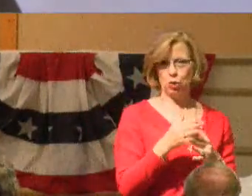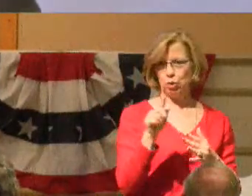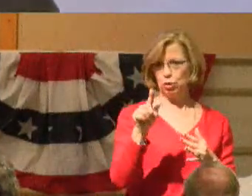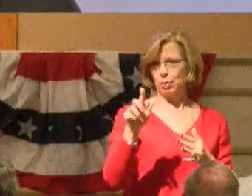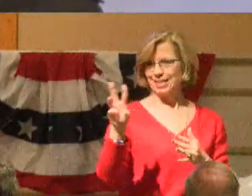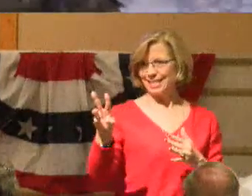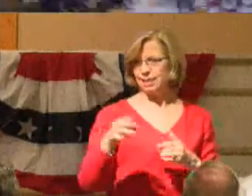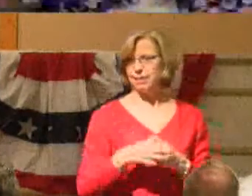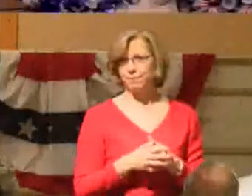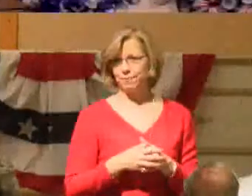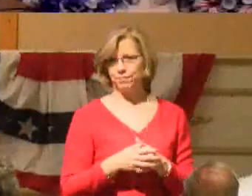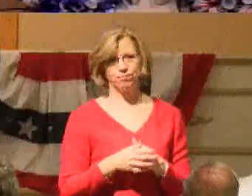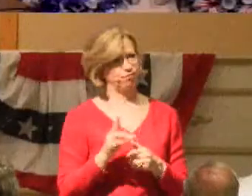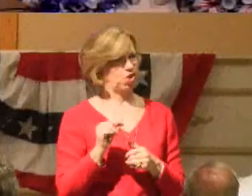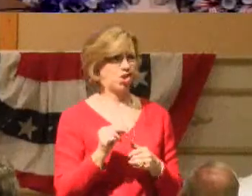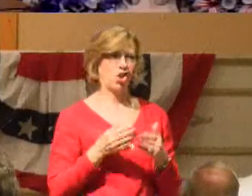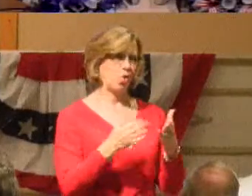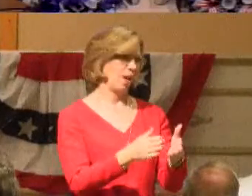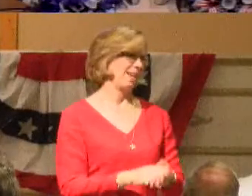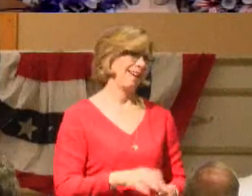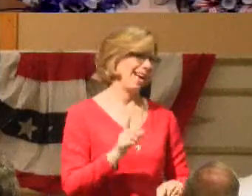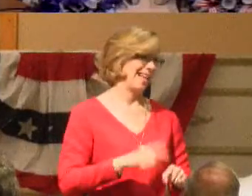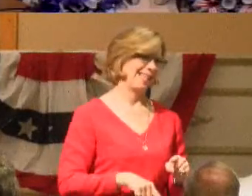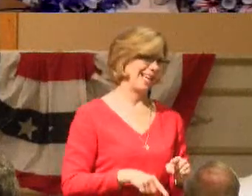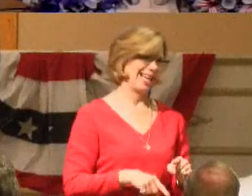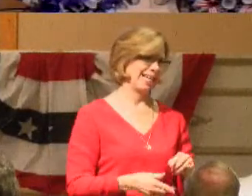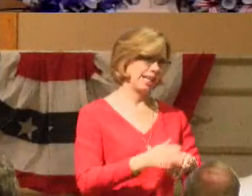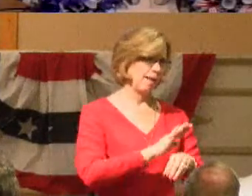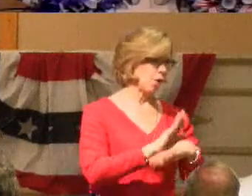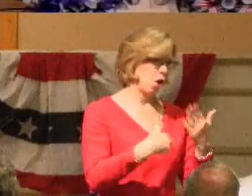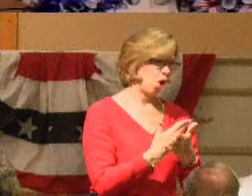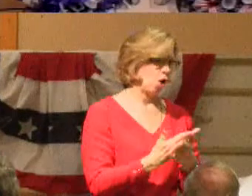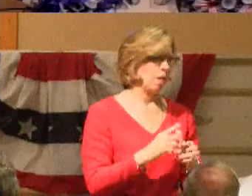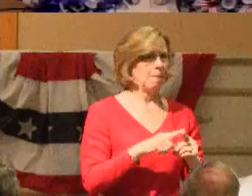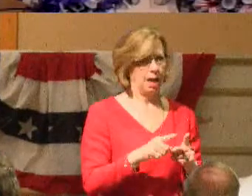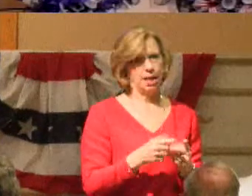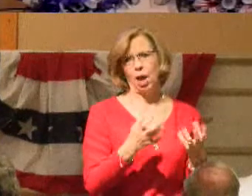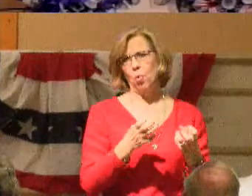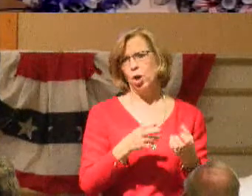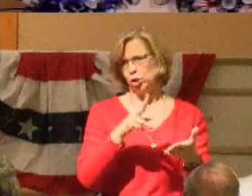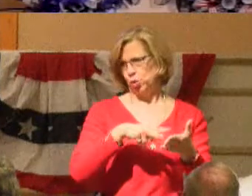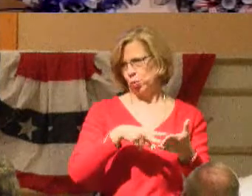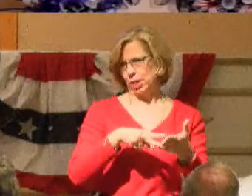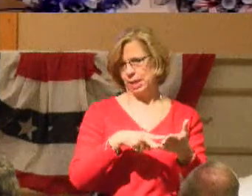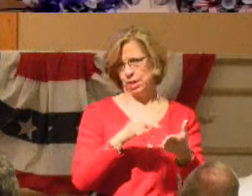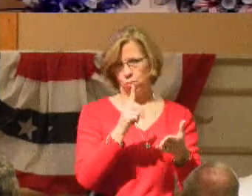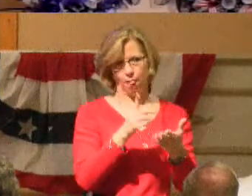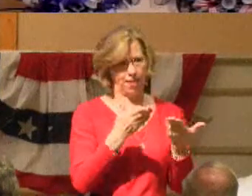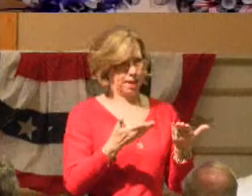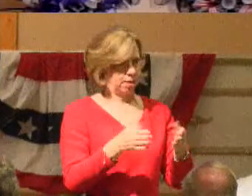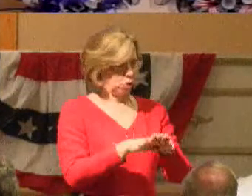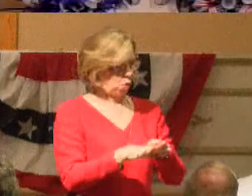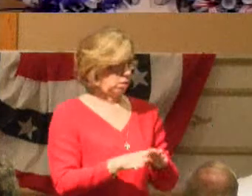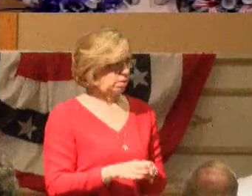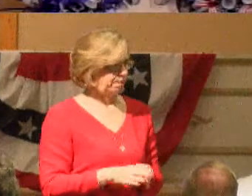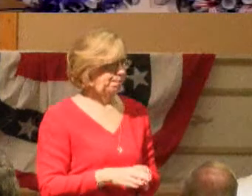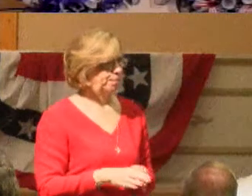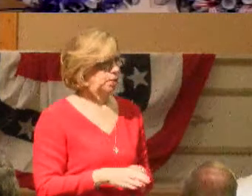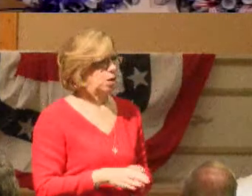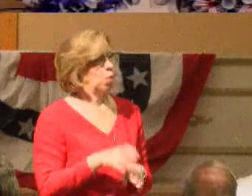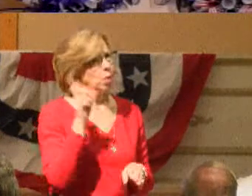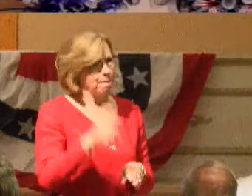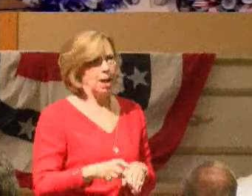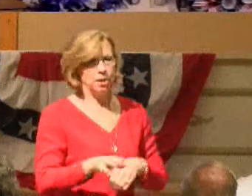You're right. I can't cover all of those. But let me just read to you something, if I might, in closing, okay? We must